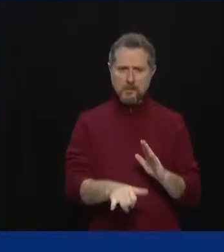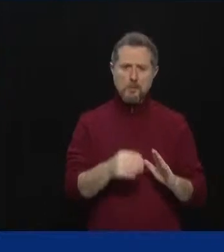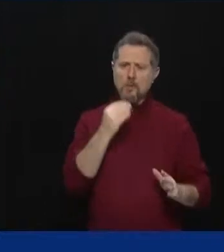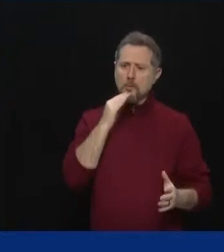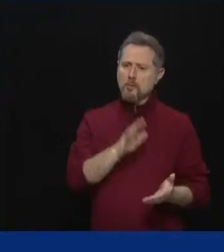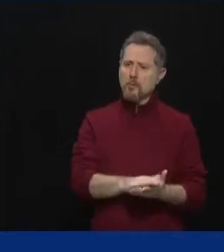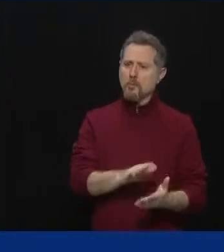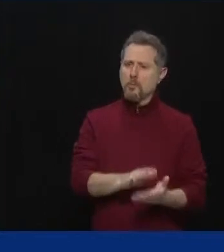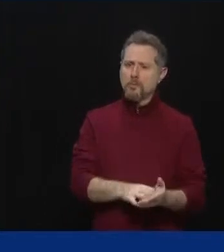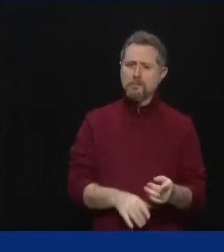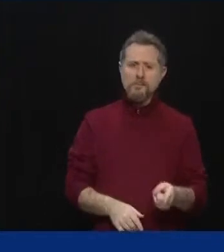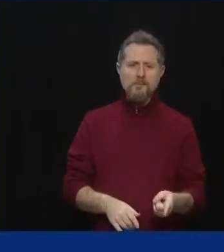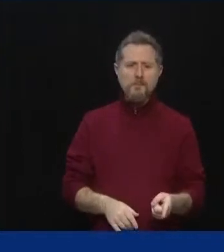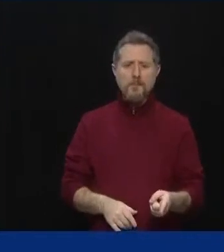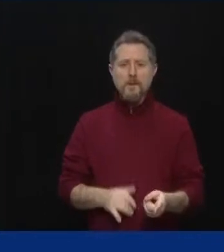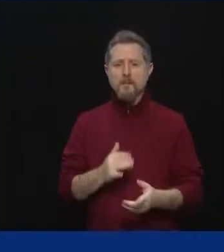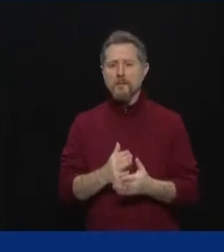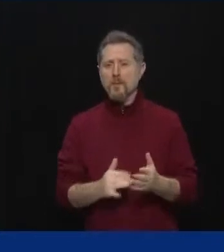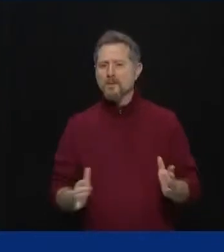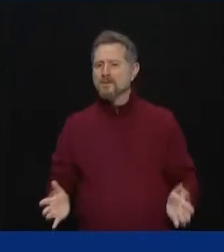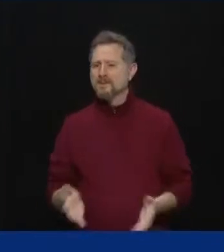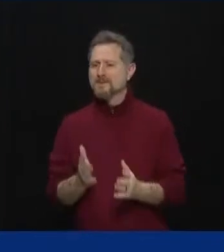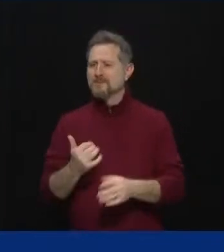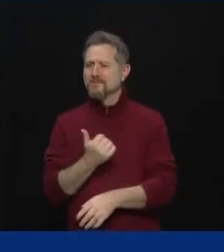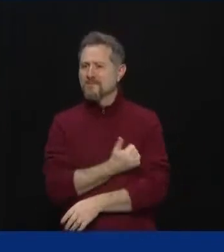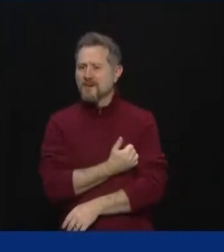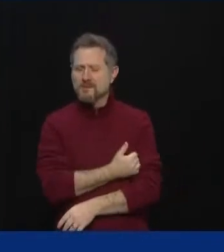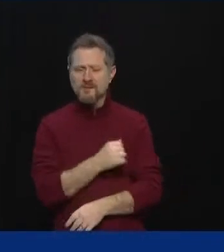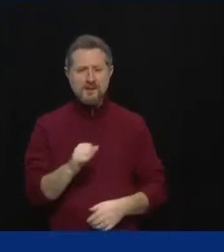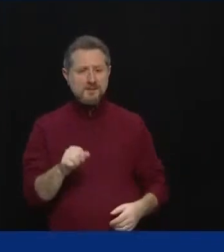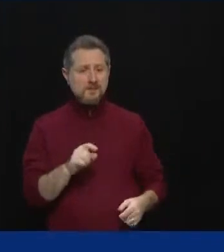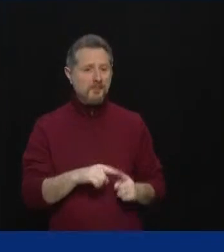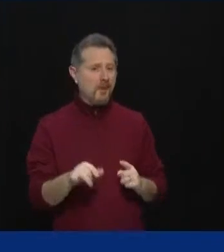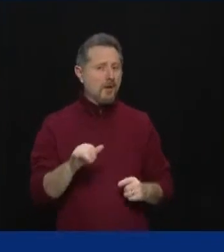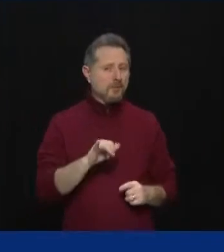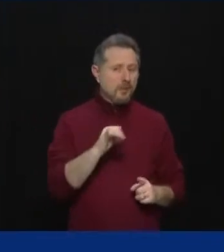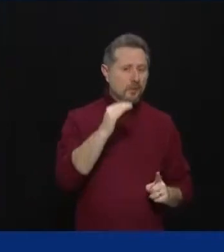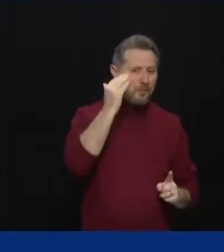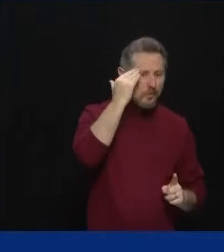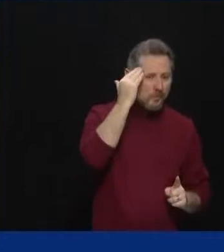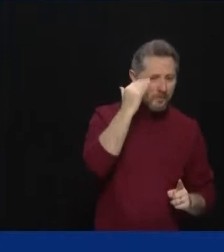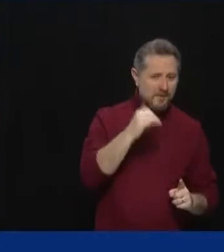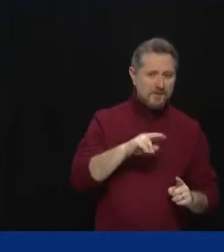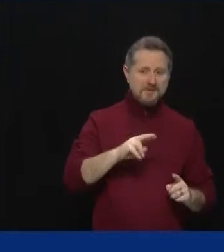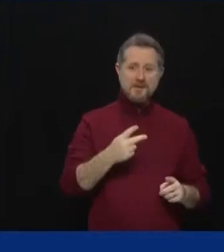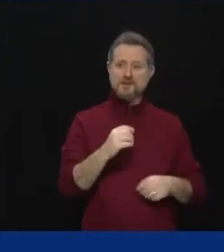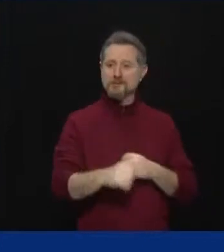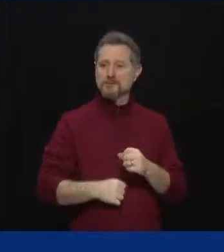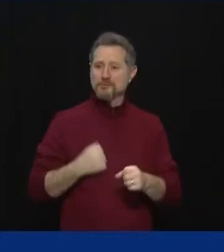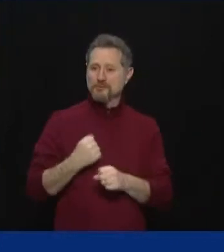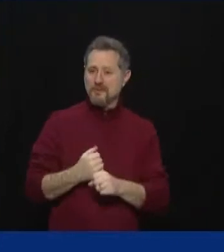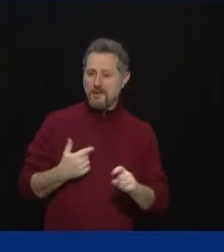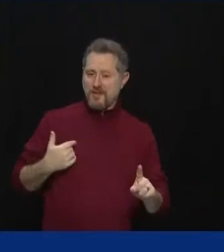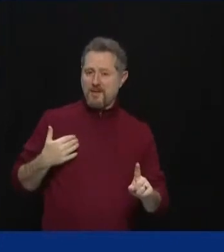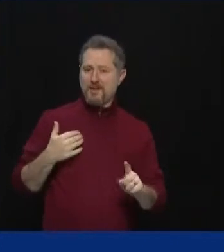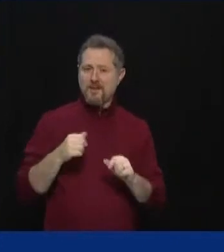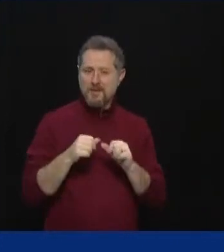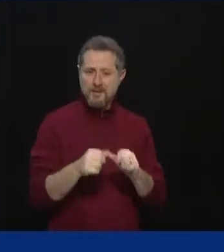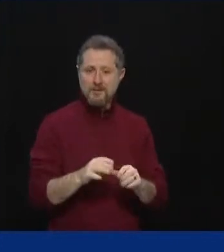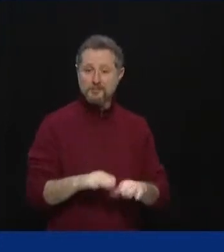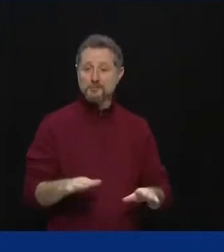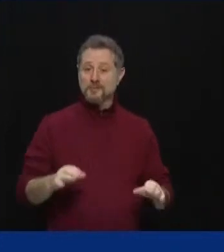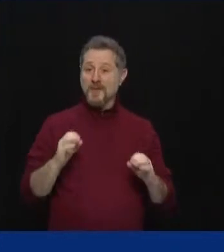is promoting vaccination. But in addition, we know that now we're in our second year of children having their